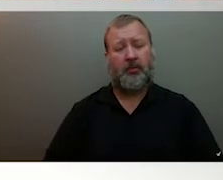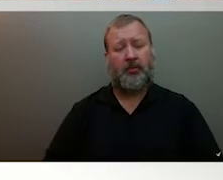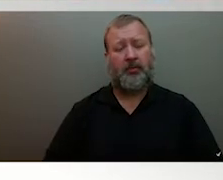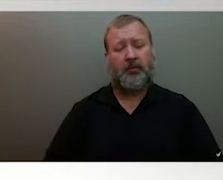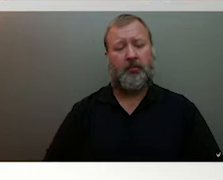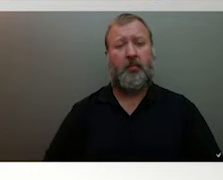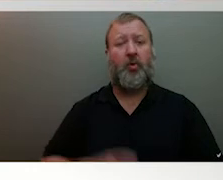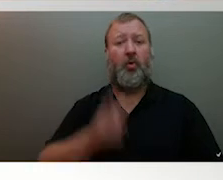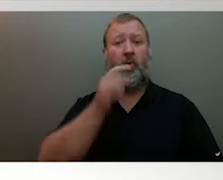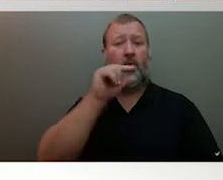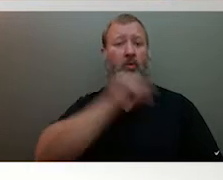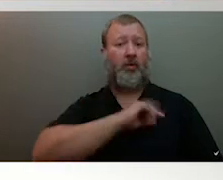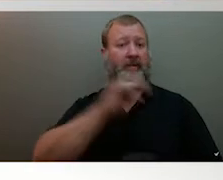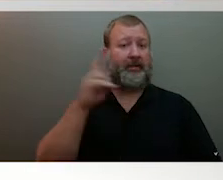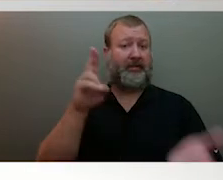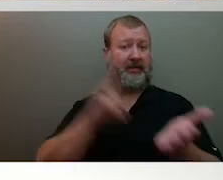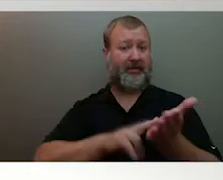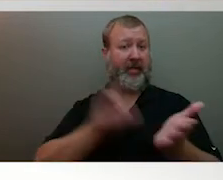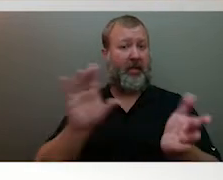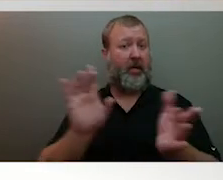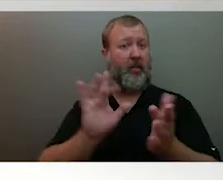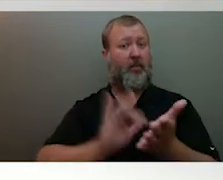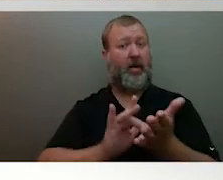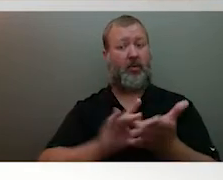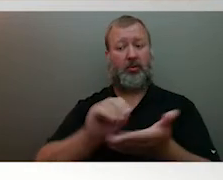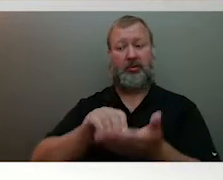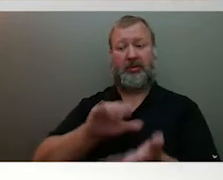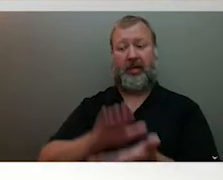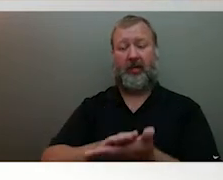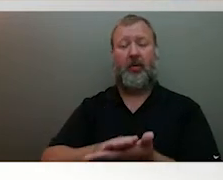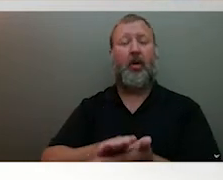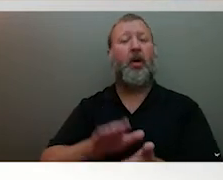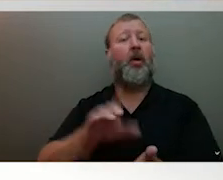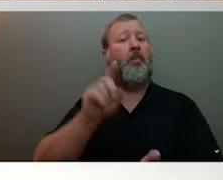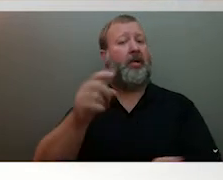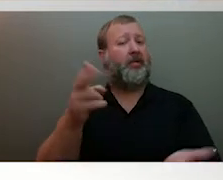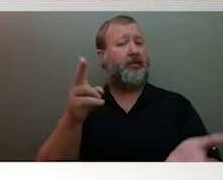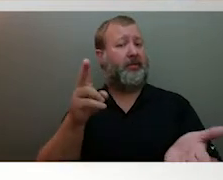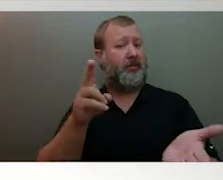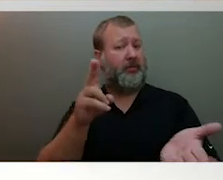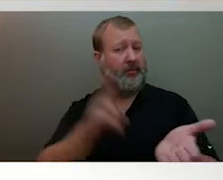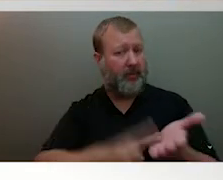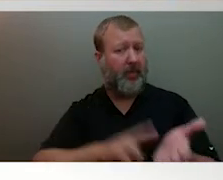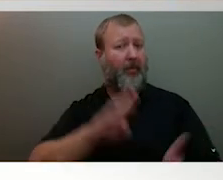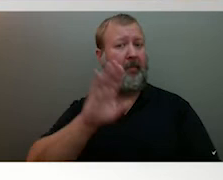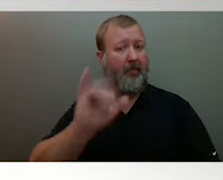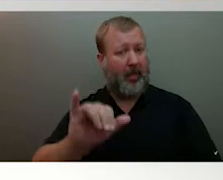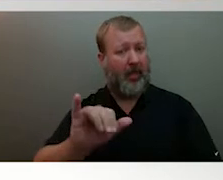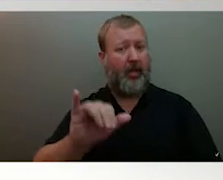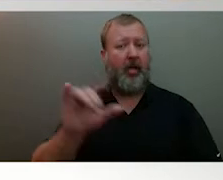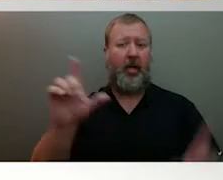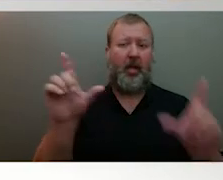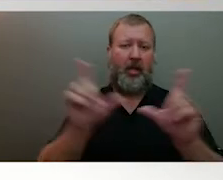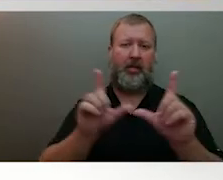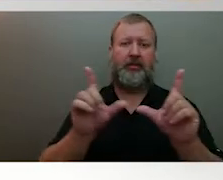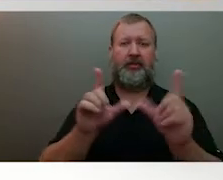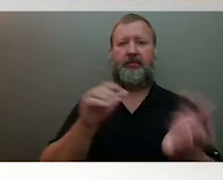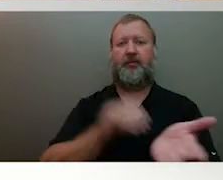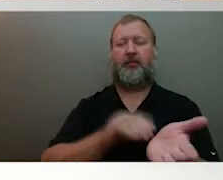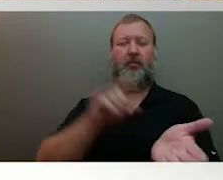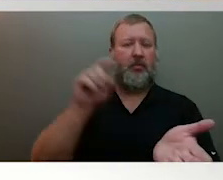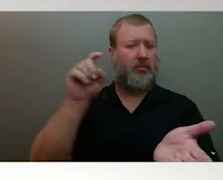Who is qualified to sign the medical statement? The medical statement must be signed by a licensed